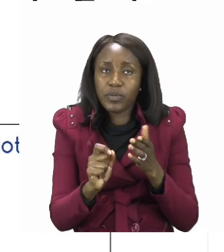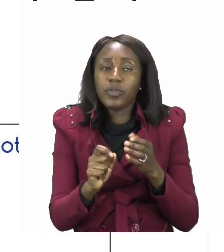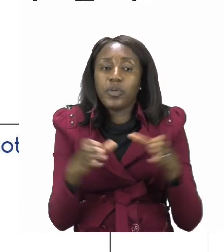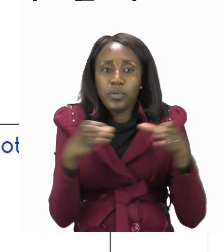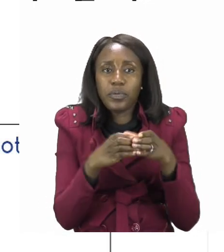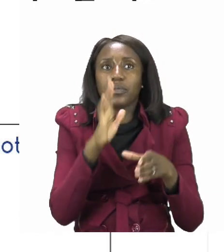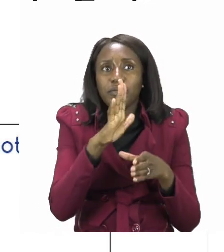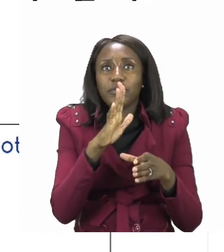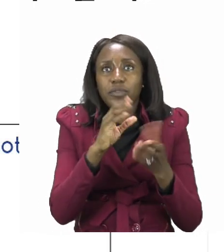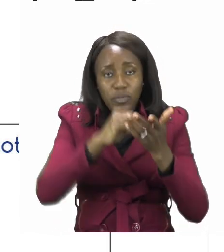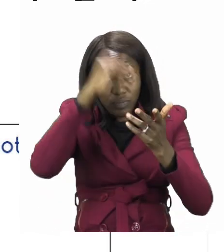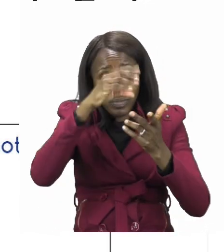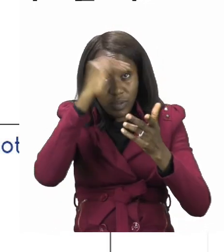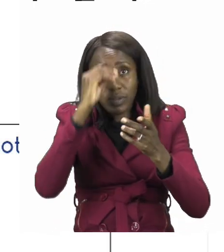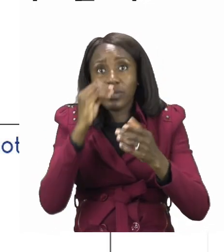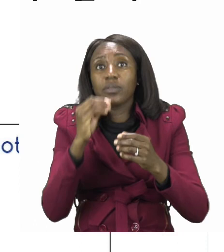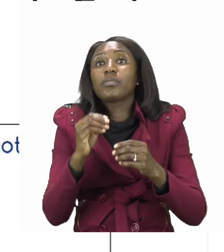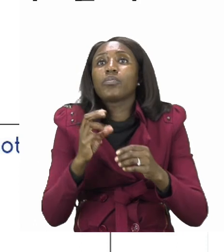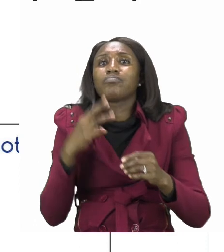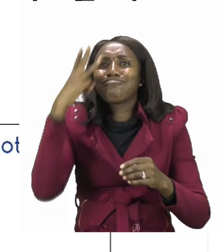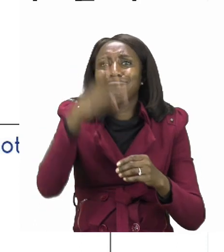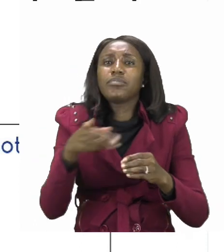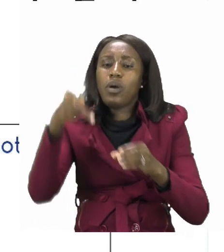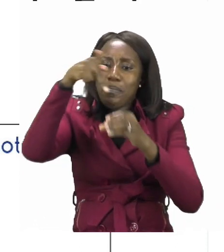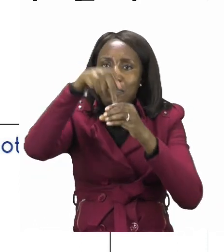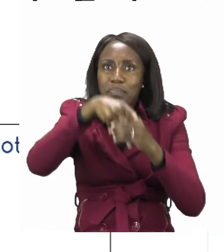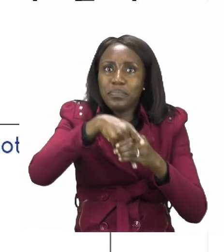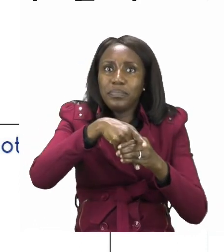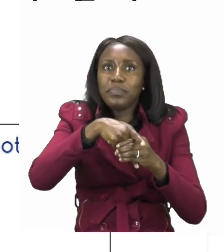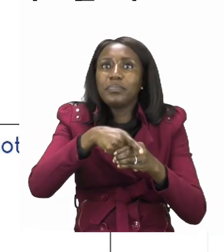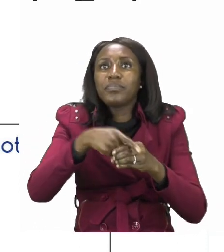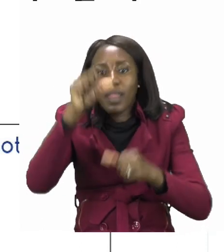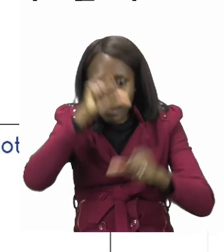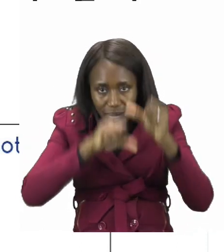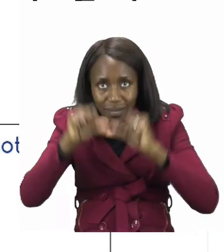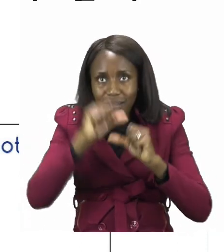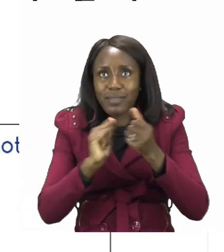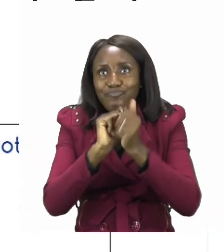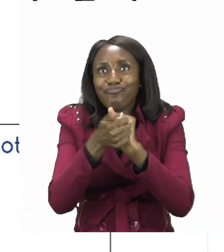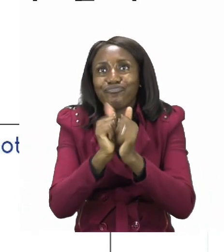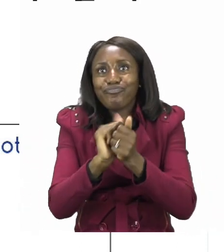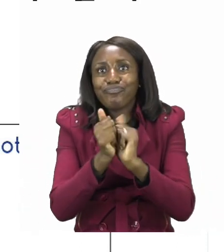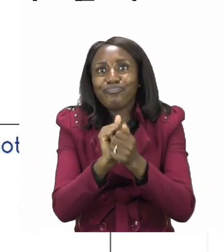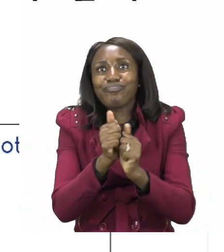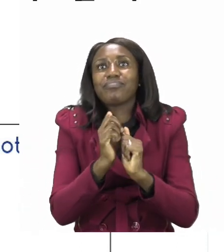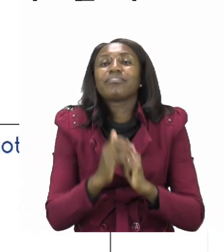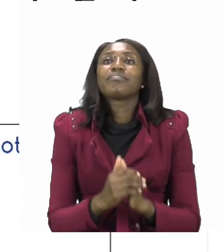5th grade learners will participate in the science